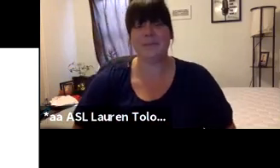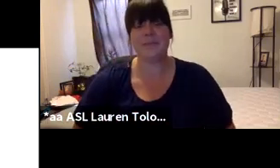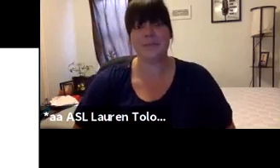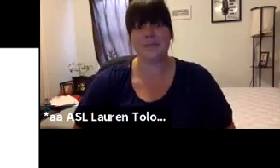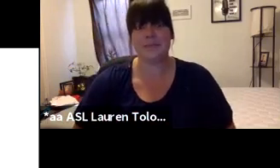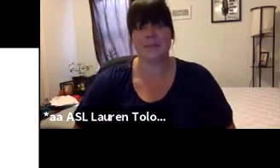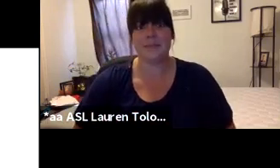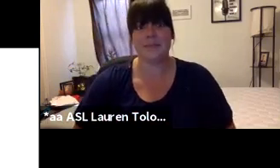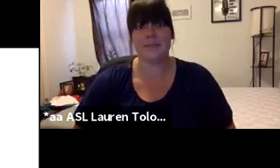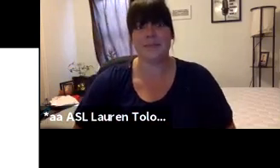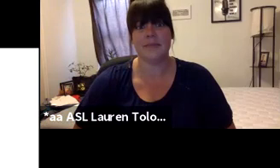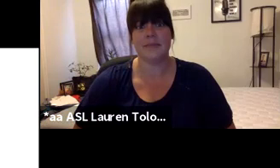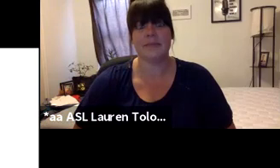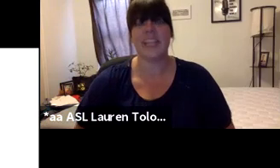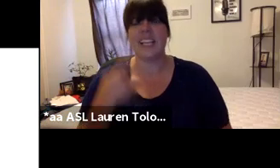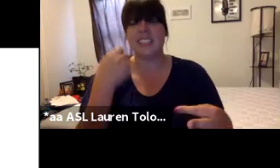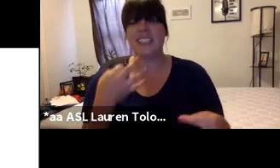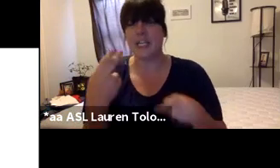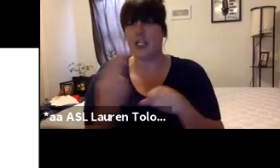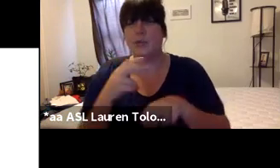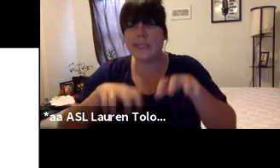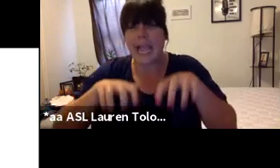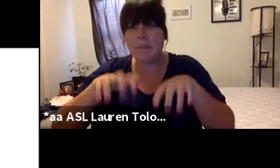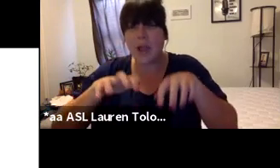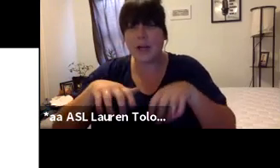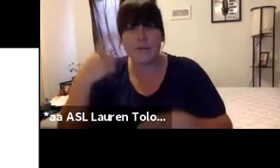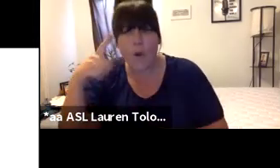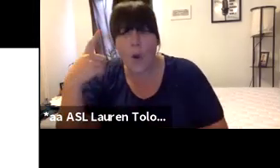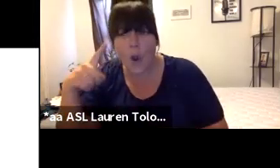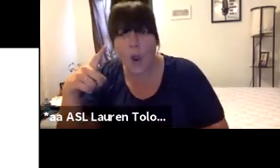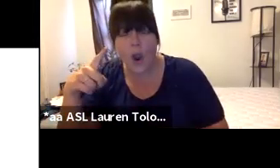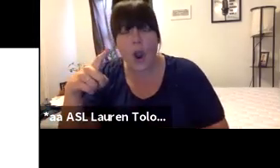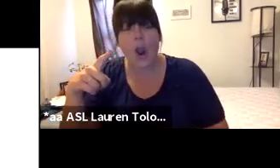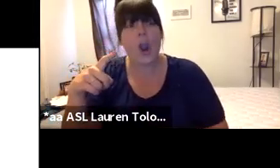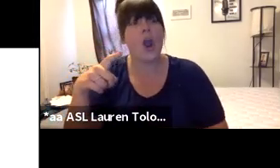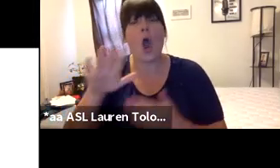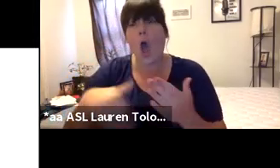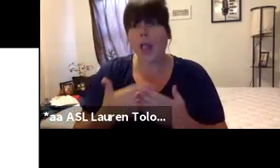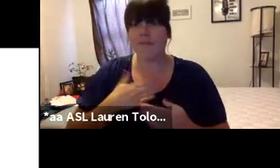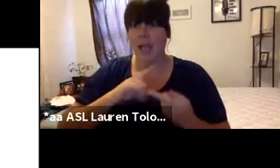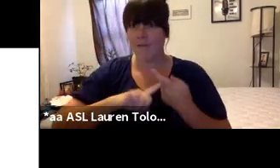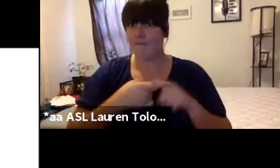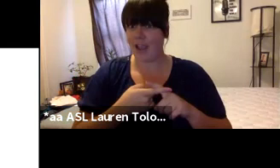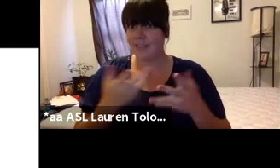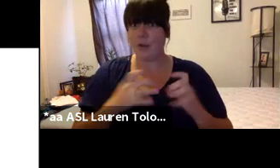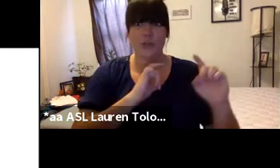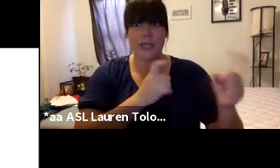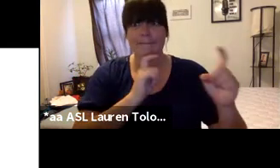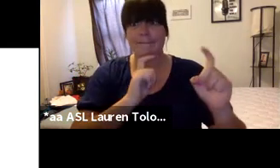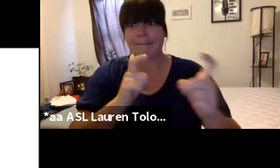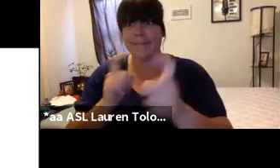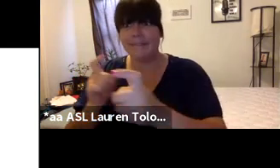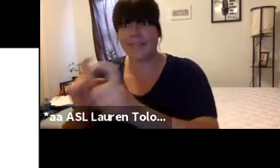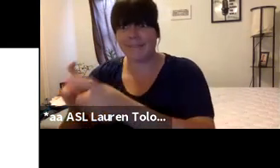I decided to use the typewriter to give a gift to all of my friends. So I said to whoever wanted to